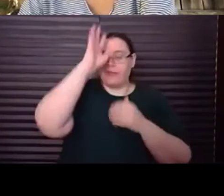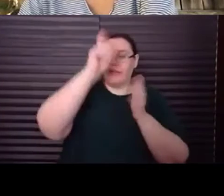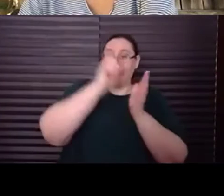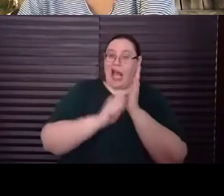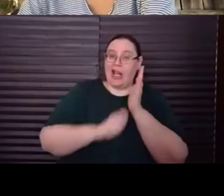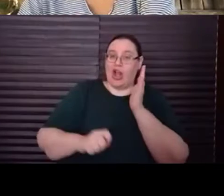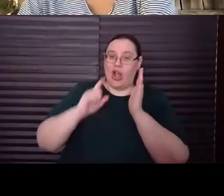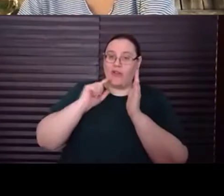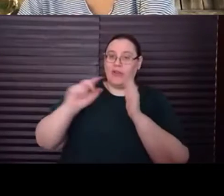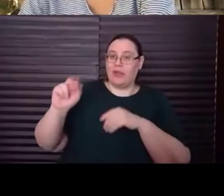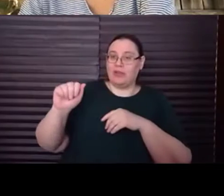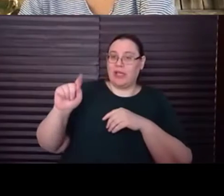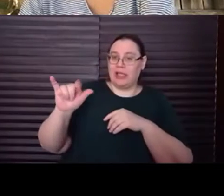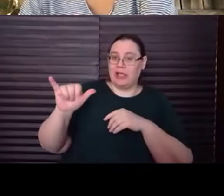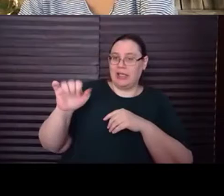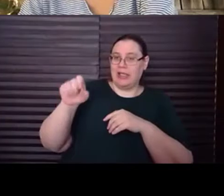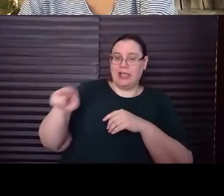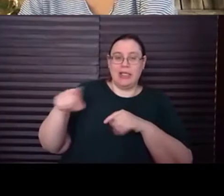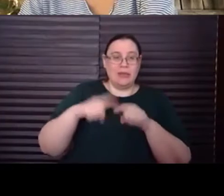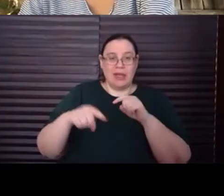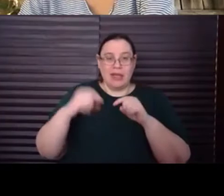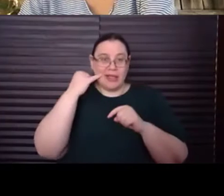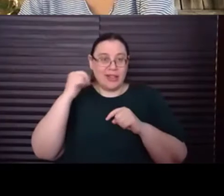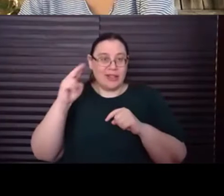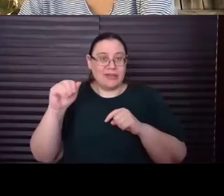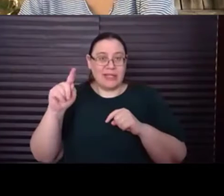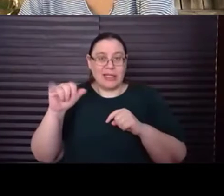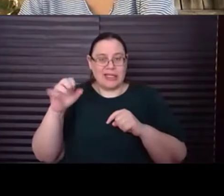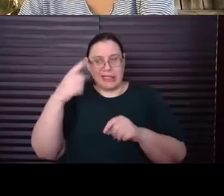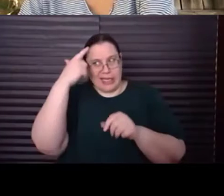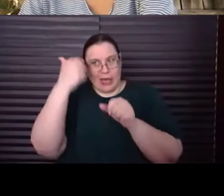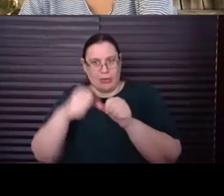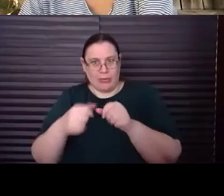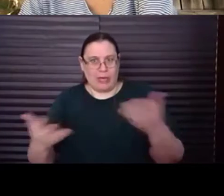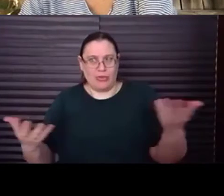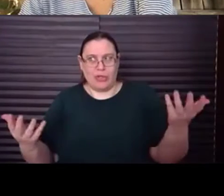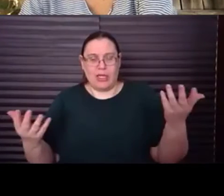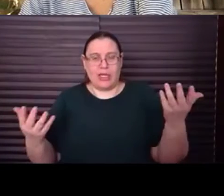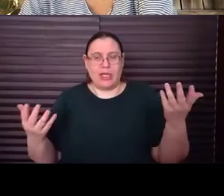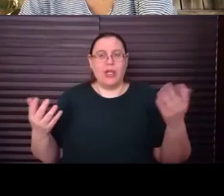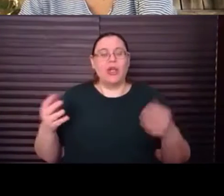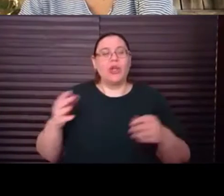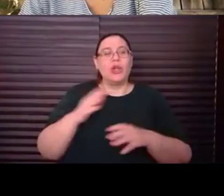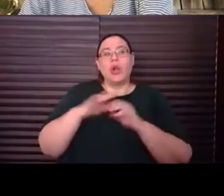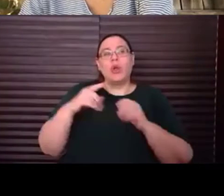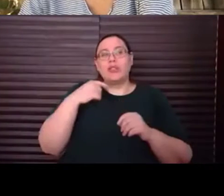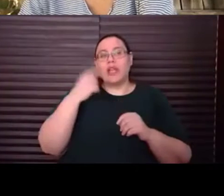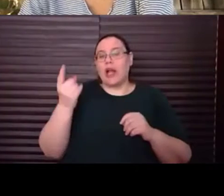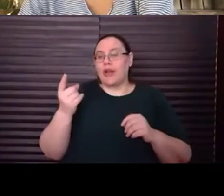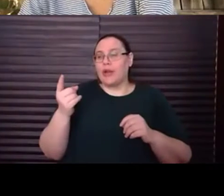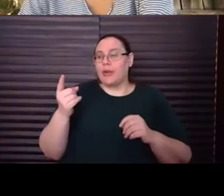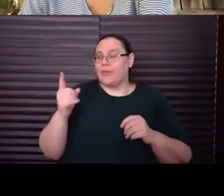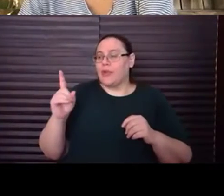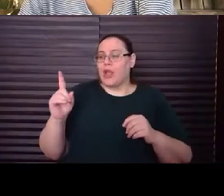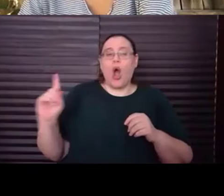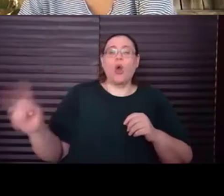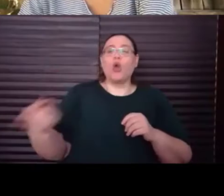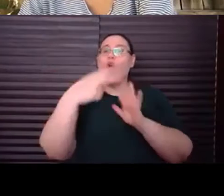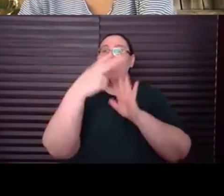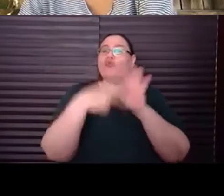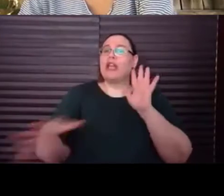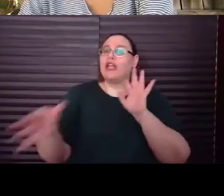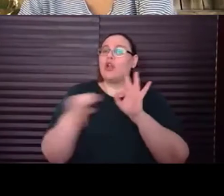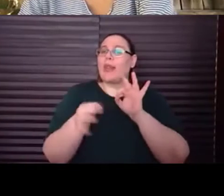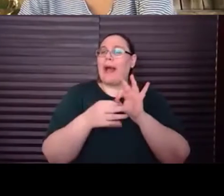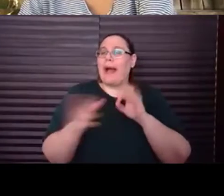dialogue for her, but like if she can't remember it, you know, it's not like you tell her to like go read your lines, you